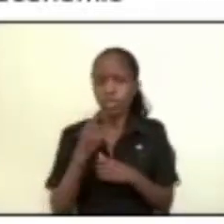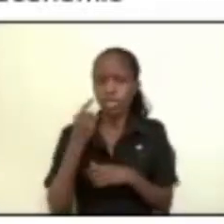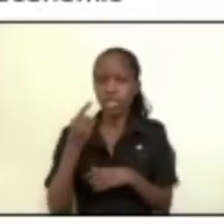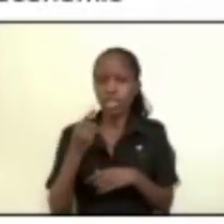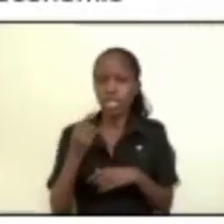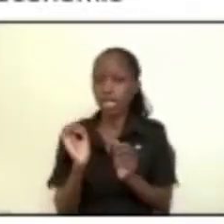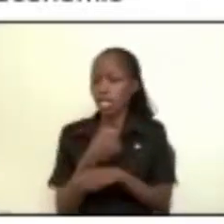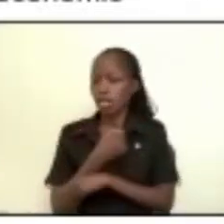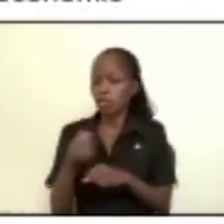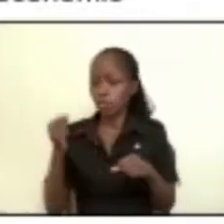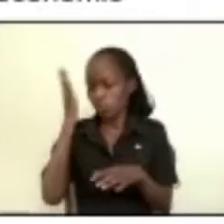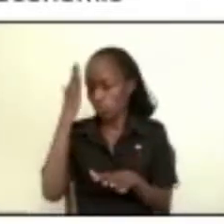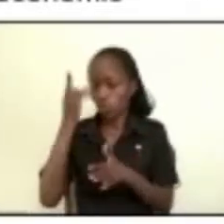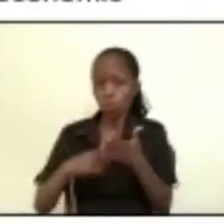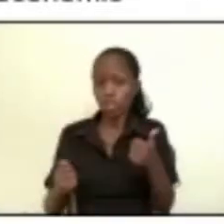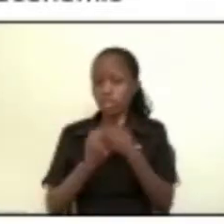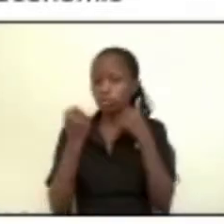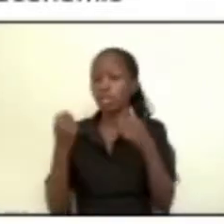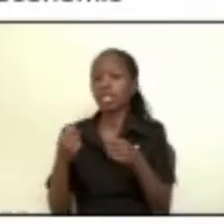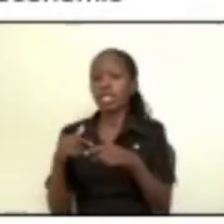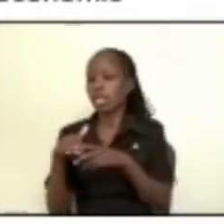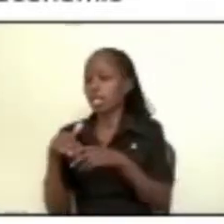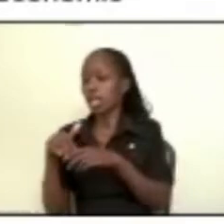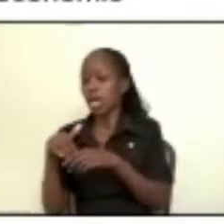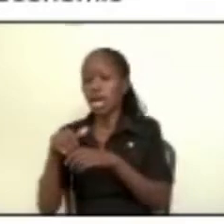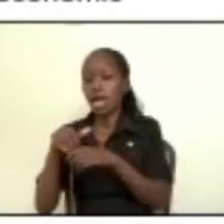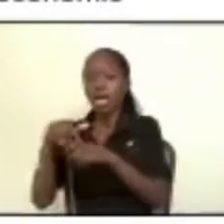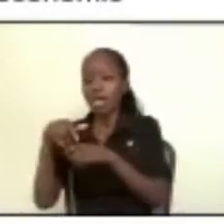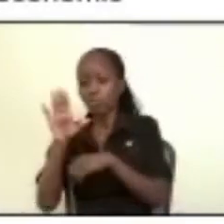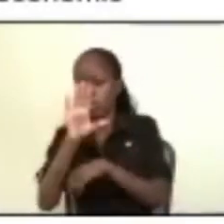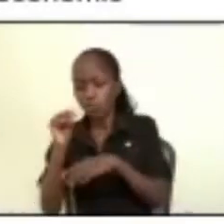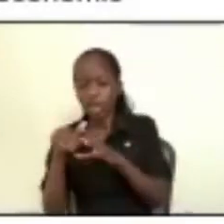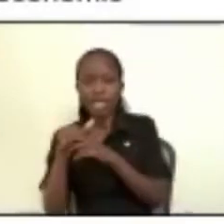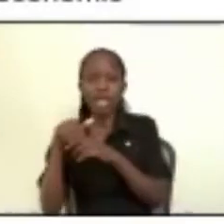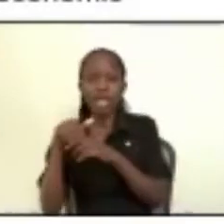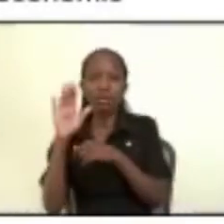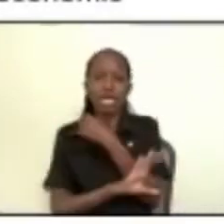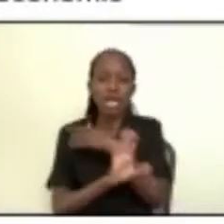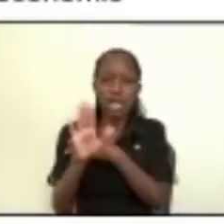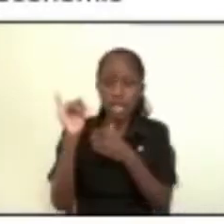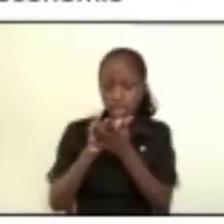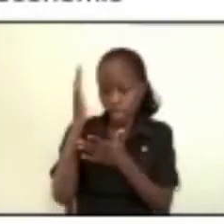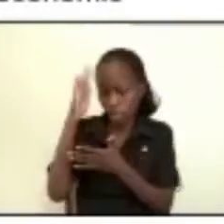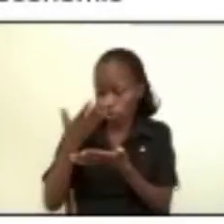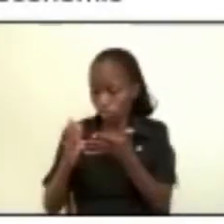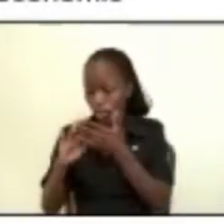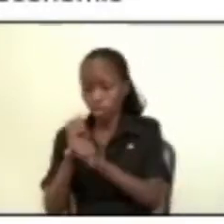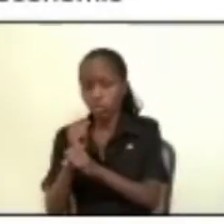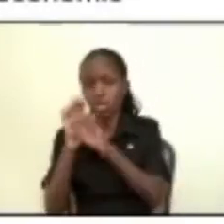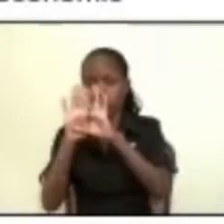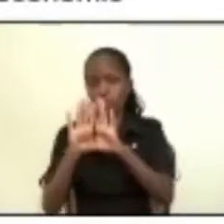of actually finding out what's happening in another country, in another continent, which is why networking is also important, just having